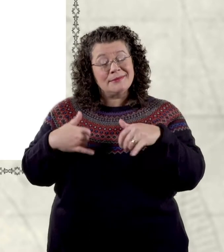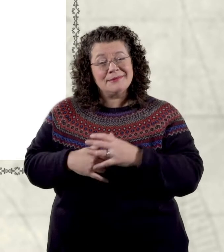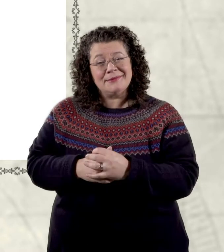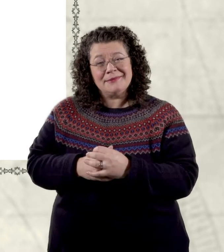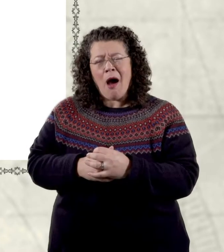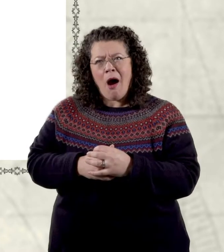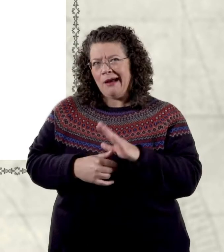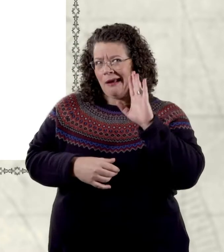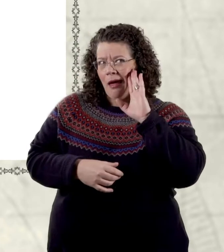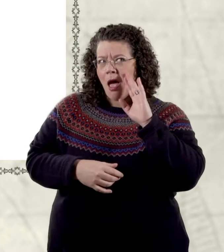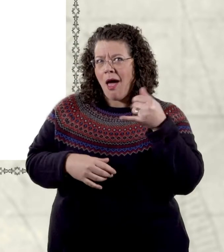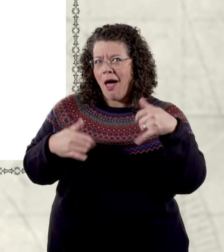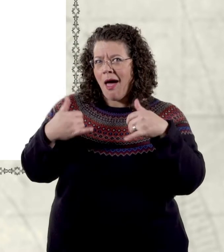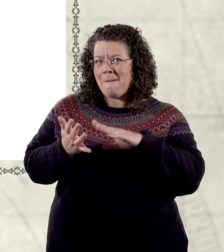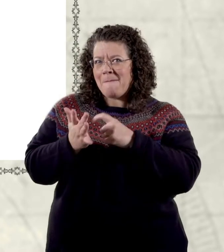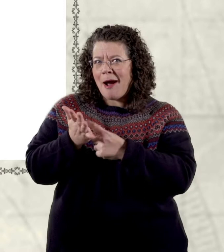I'm sure I can hear her.